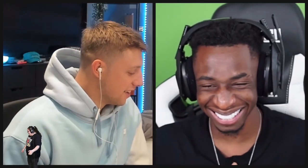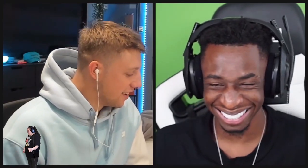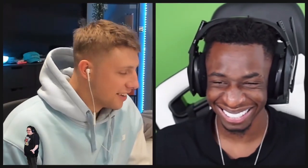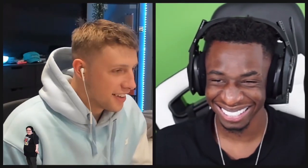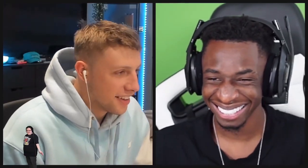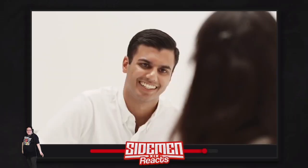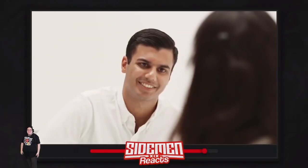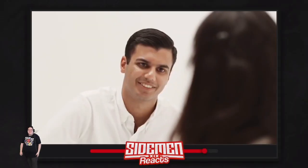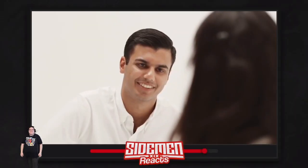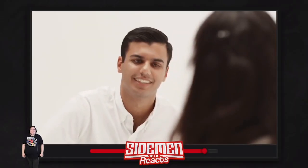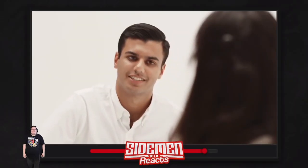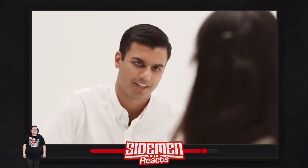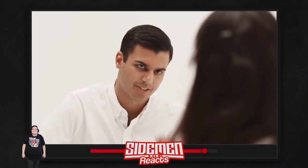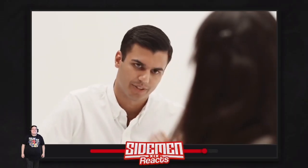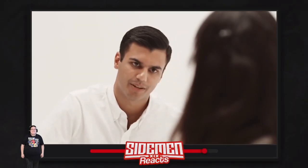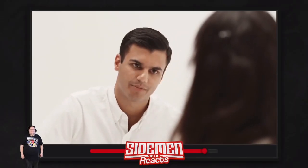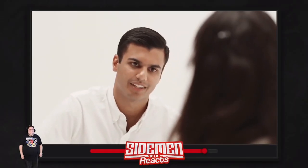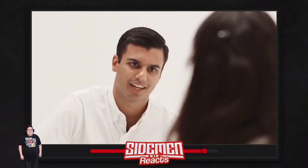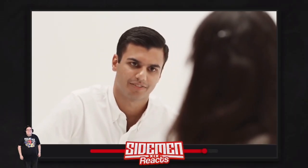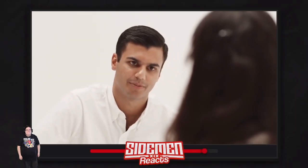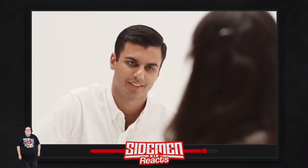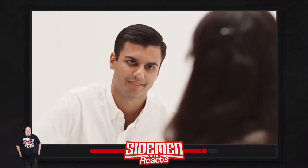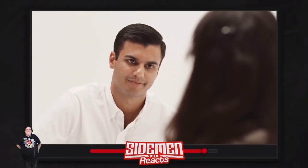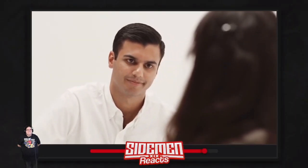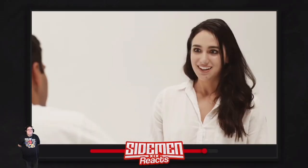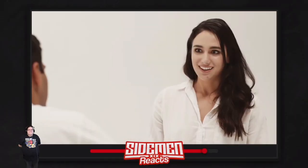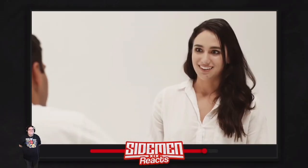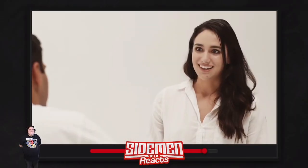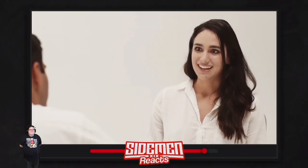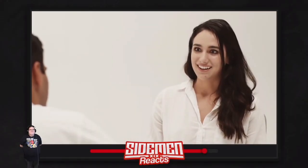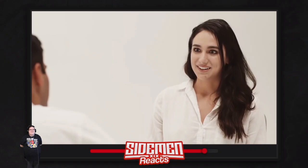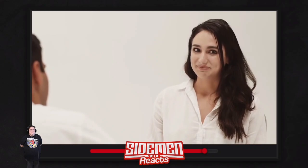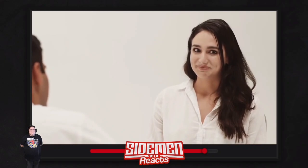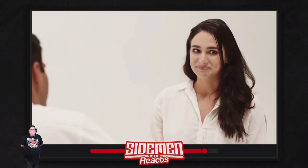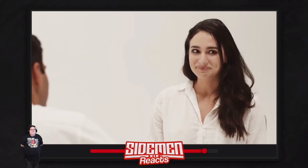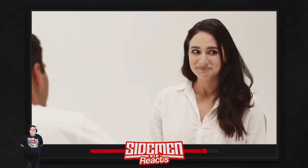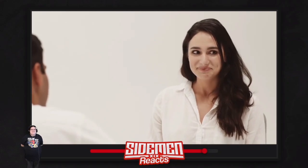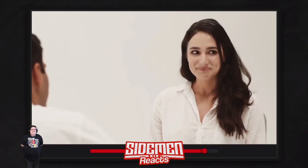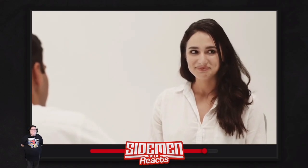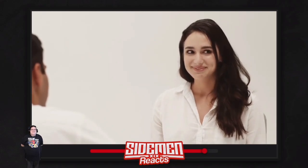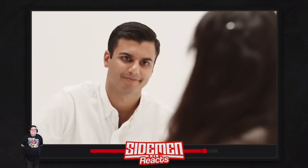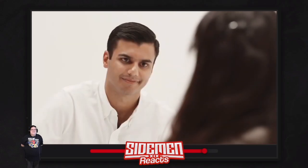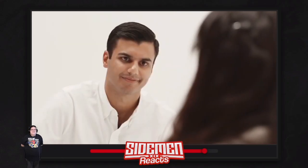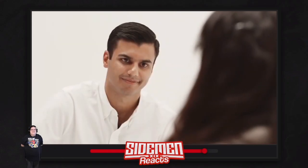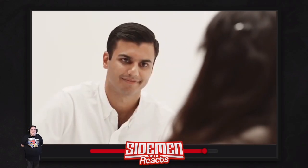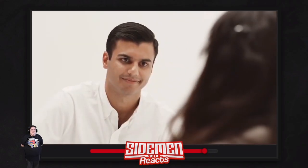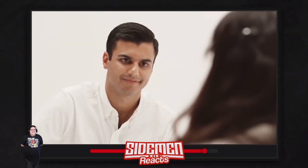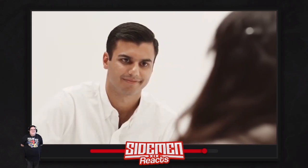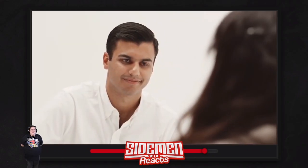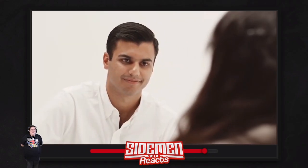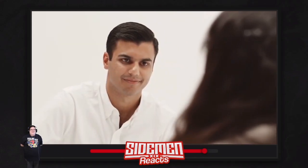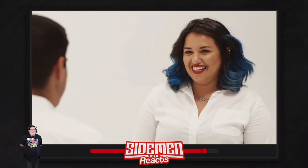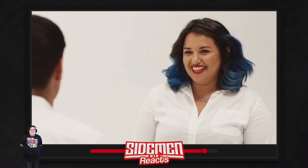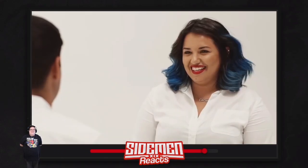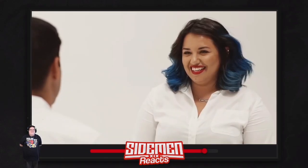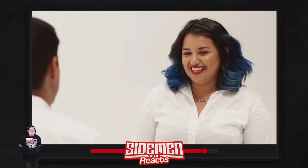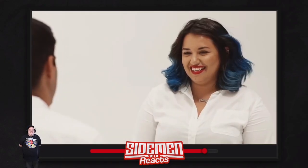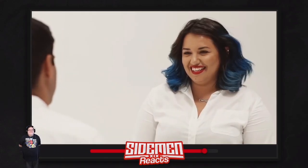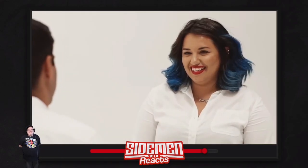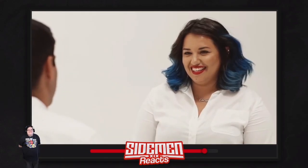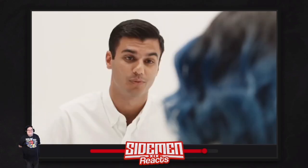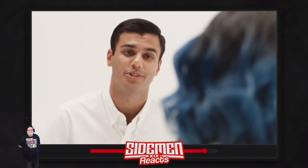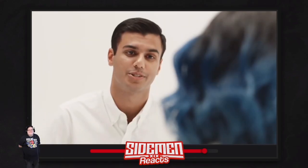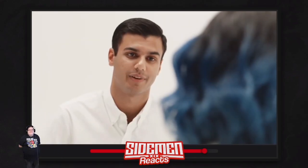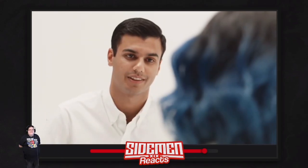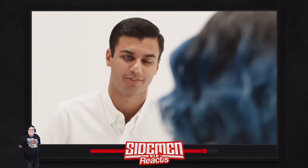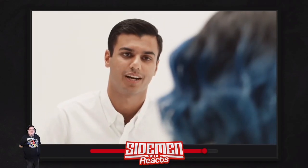God, Harry, calm down. So how's your weekend been? How have you been? Good. Very good. So I guess like first